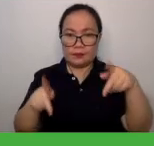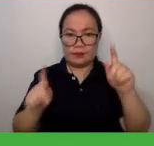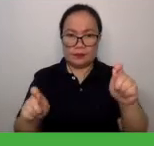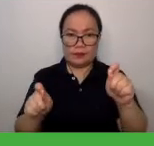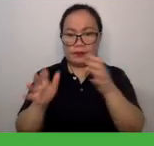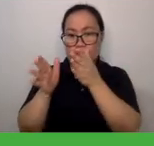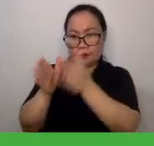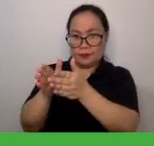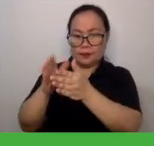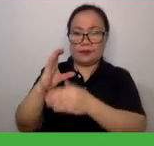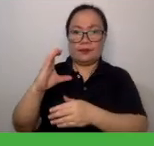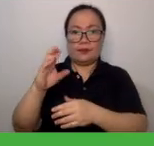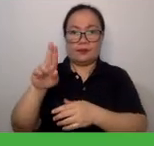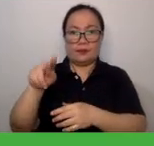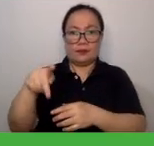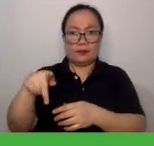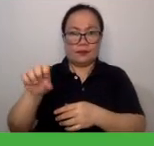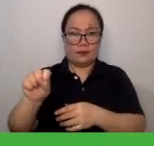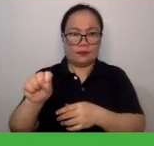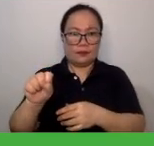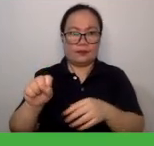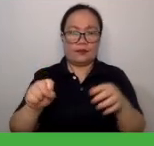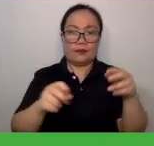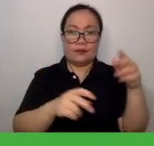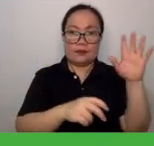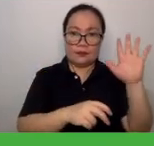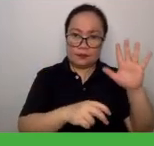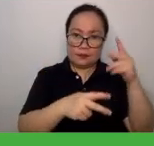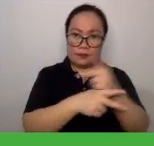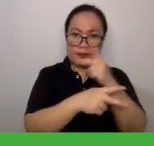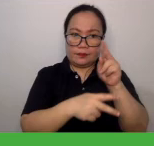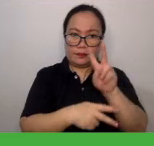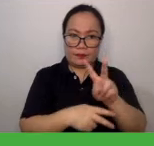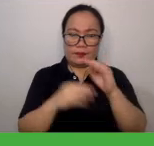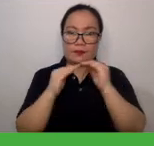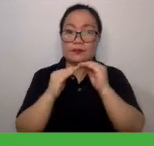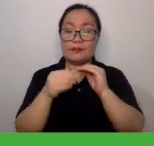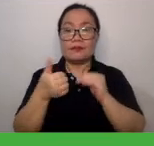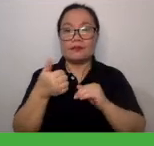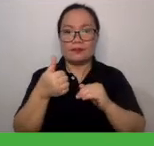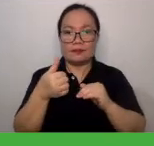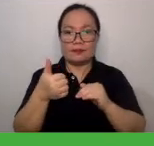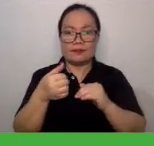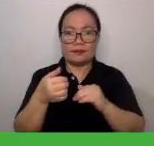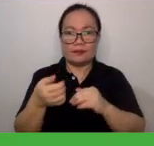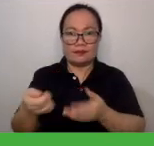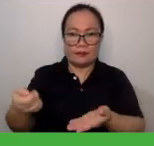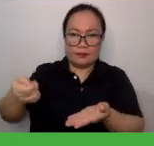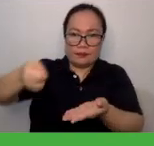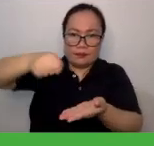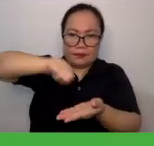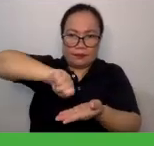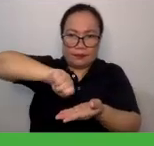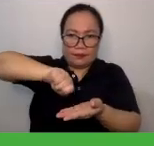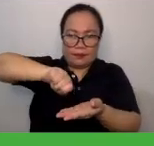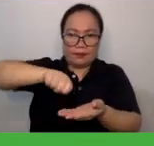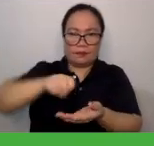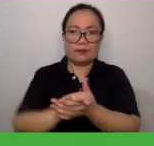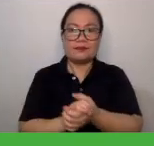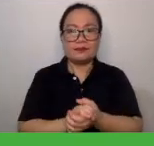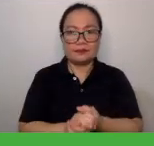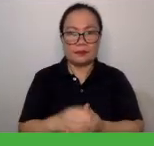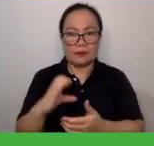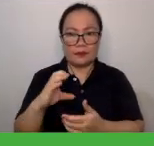ito. We now have 5 times 2, that is 10 cups. So, 5 pints is equivalent